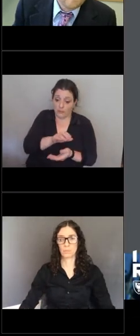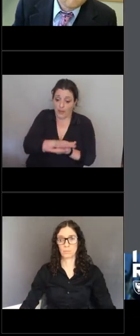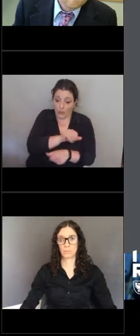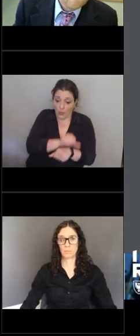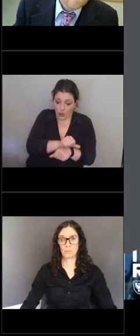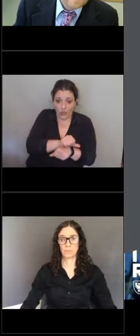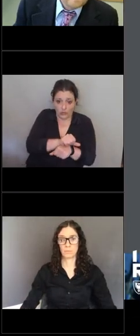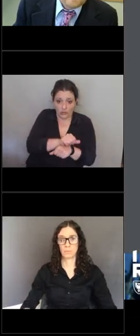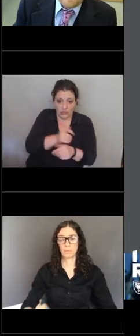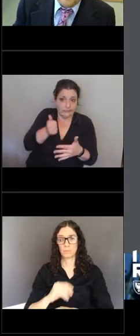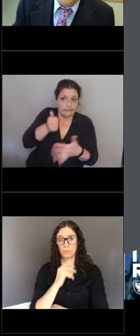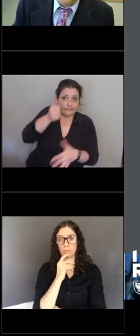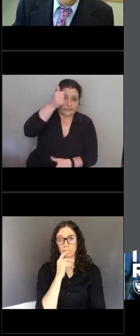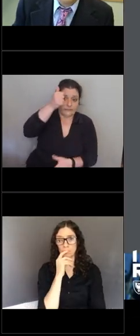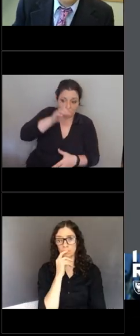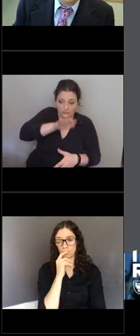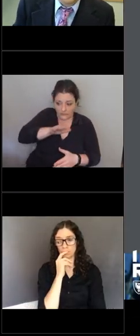protected area.